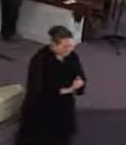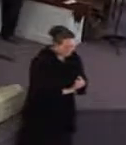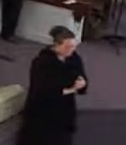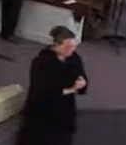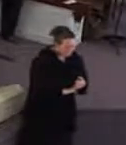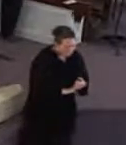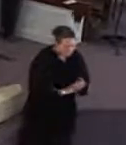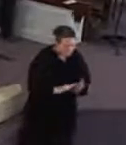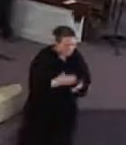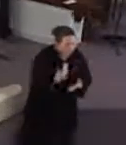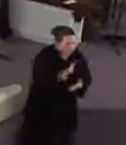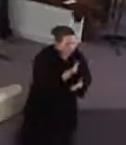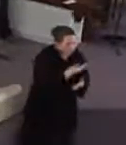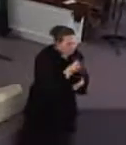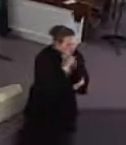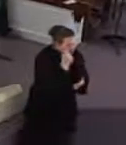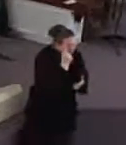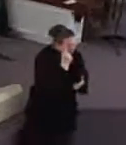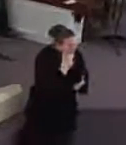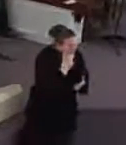We think hell is just reserved for